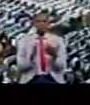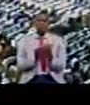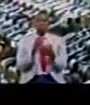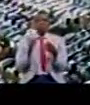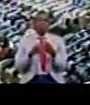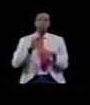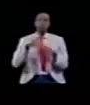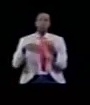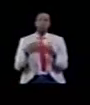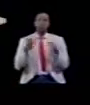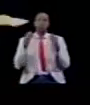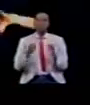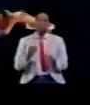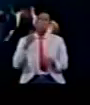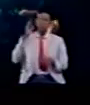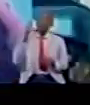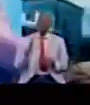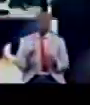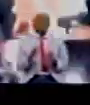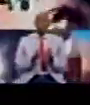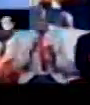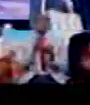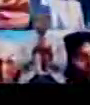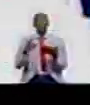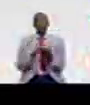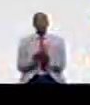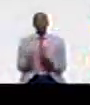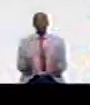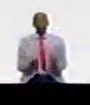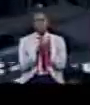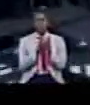Oh, Lord, in Jesus' name.